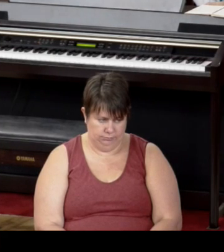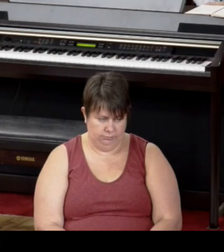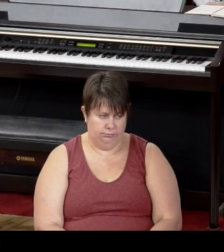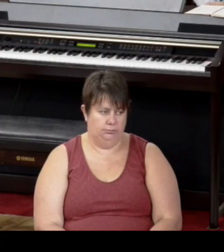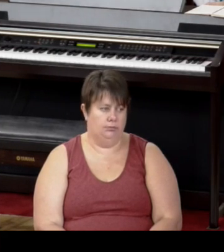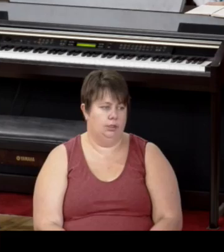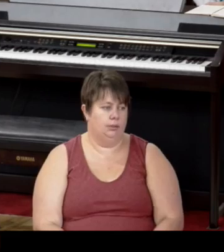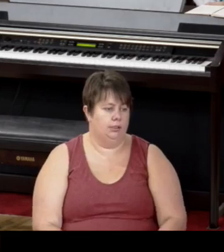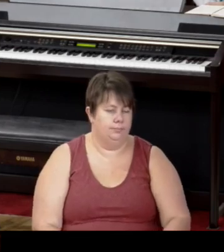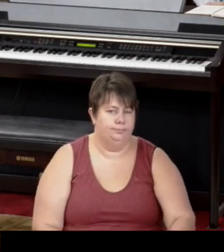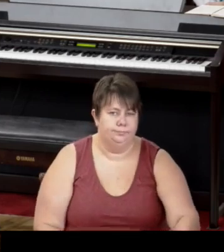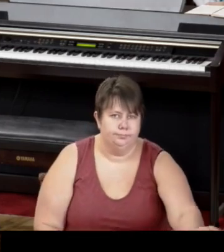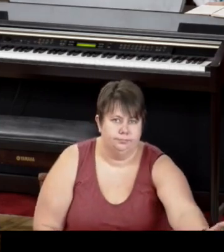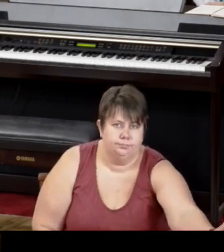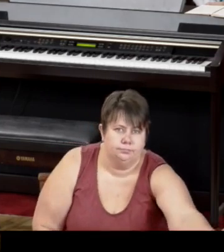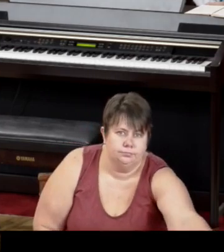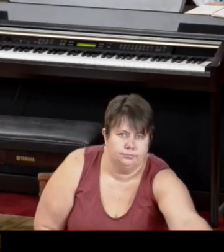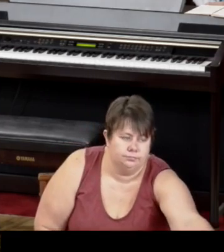Amen.